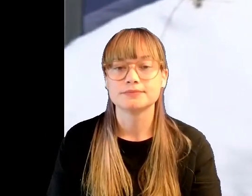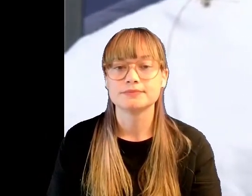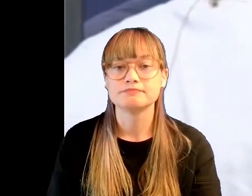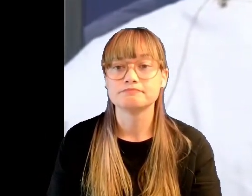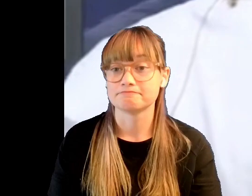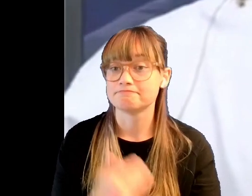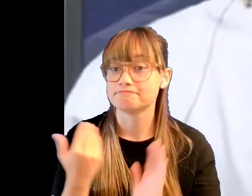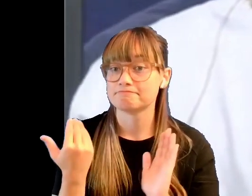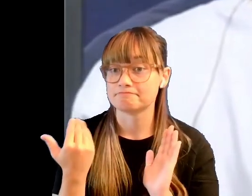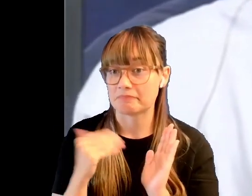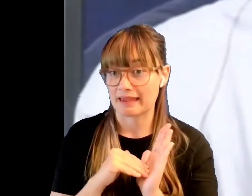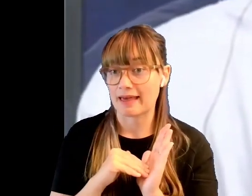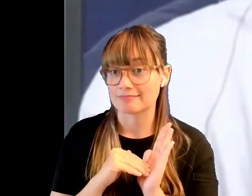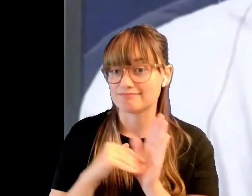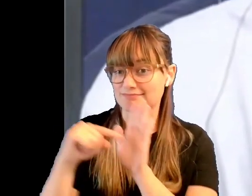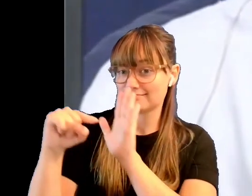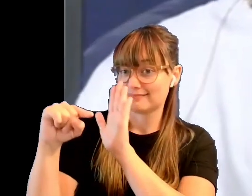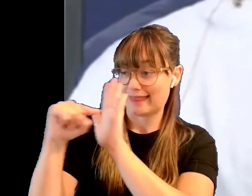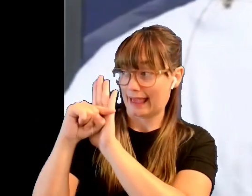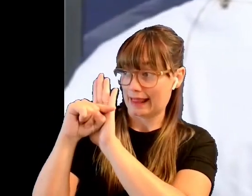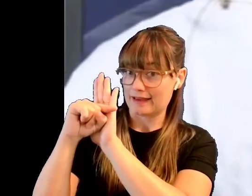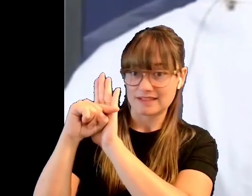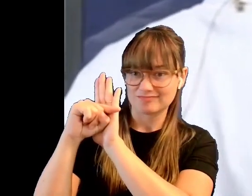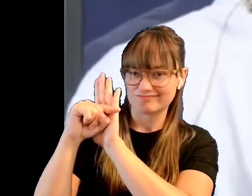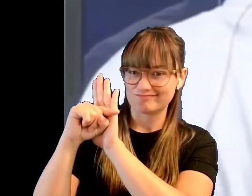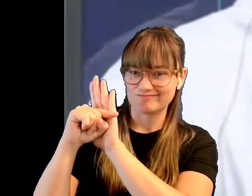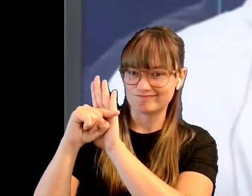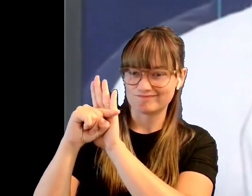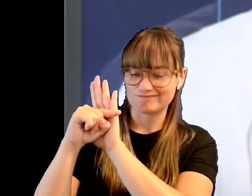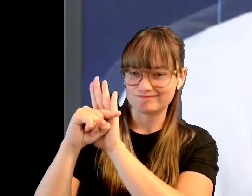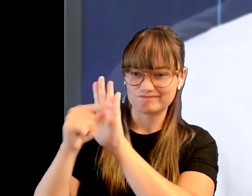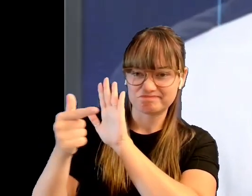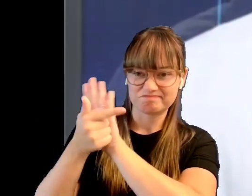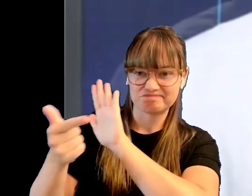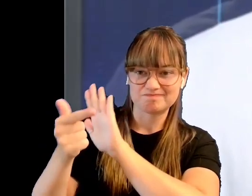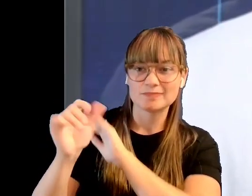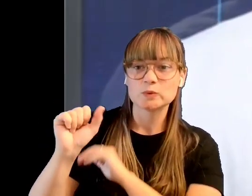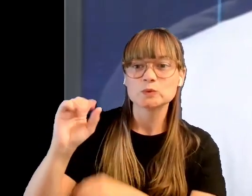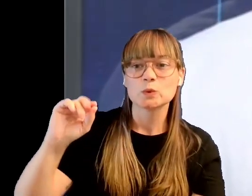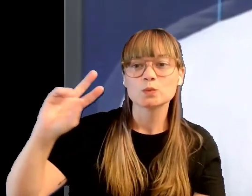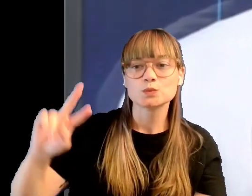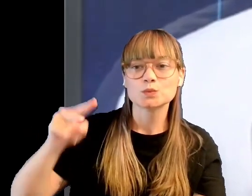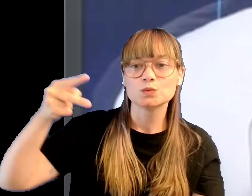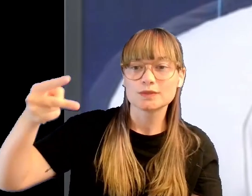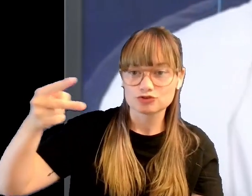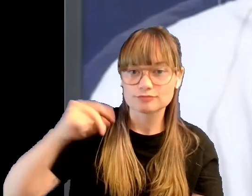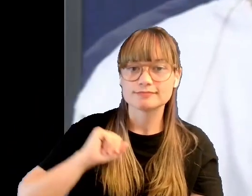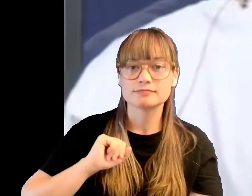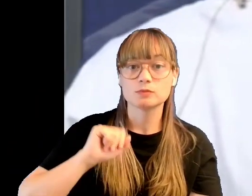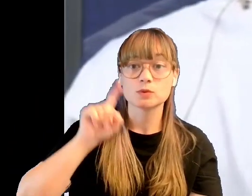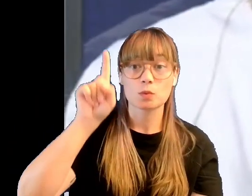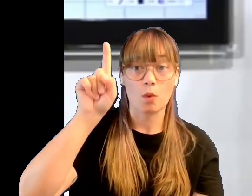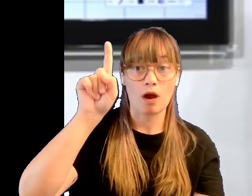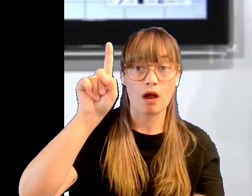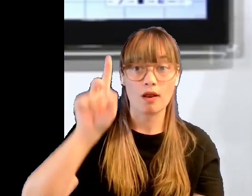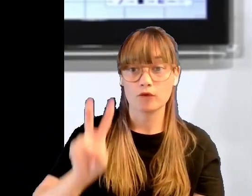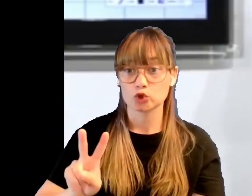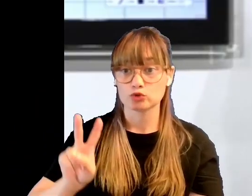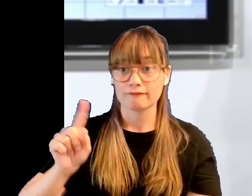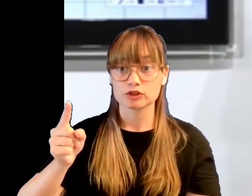Well, again, exponents don't like to be unhappy. So this is just 1 over 2 to the first